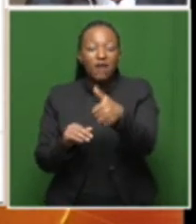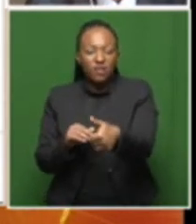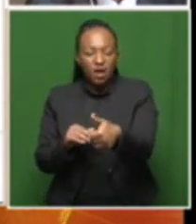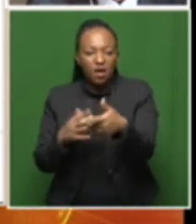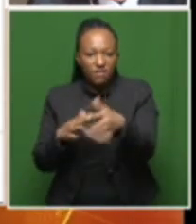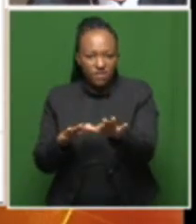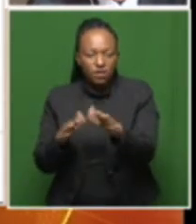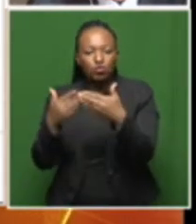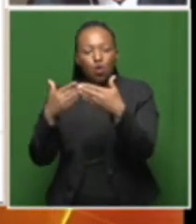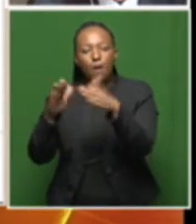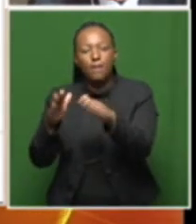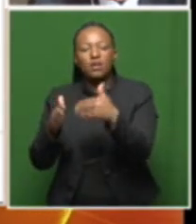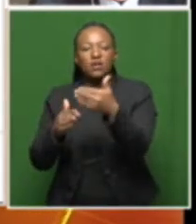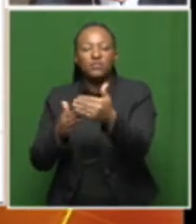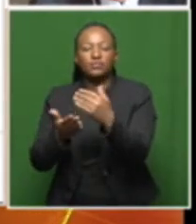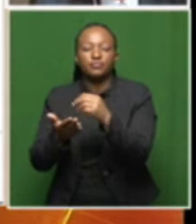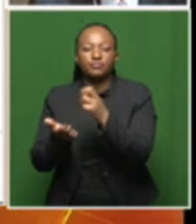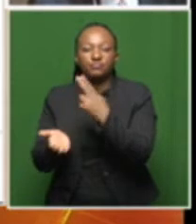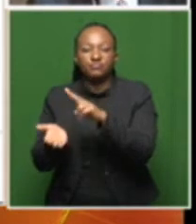we open for registration.